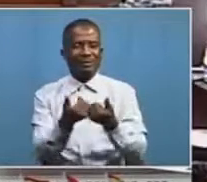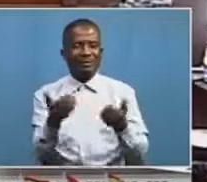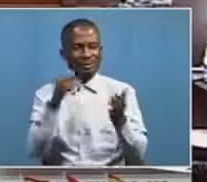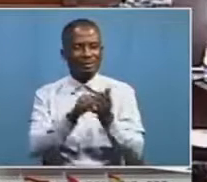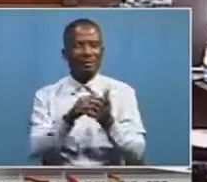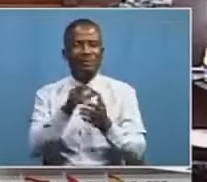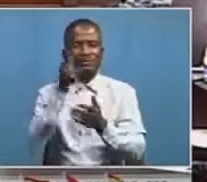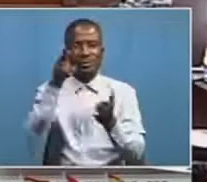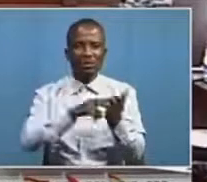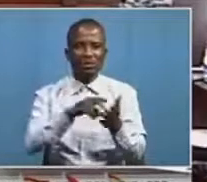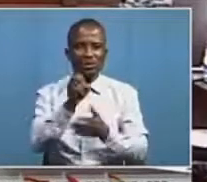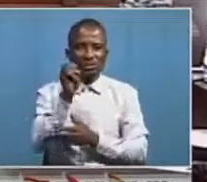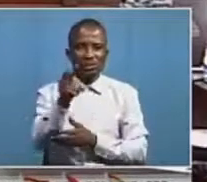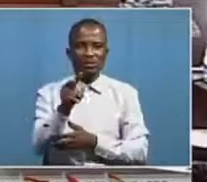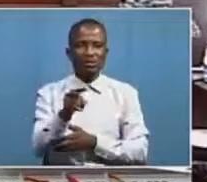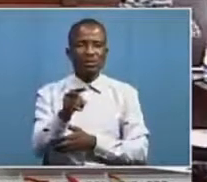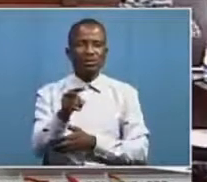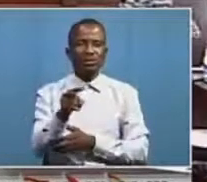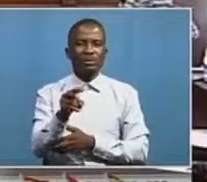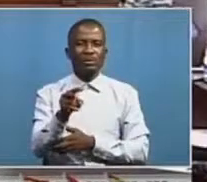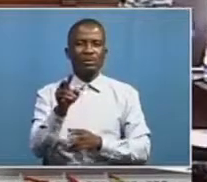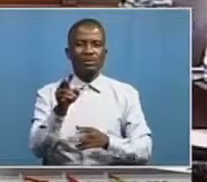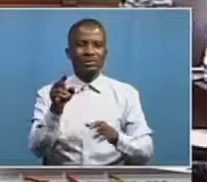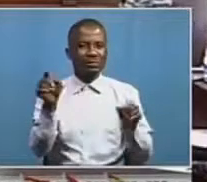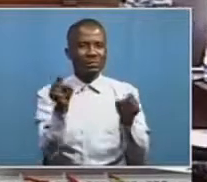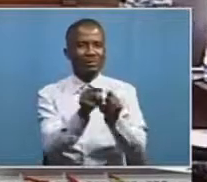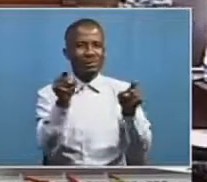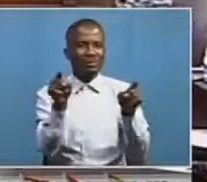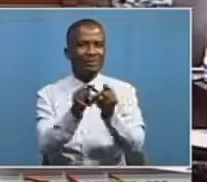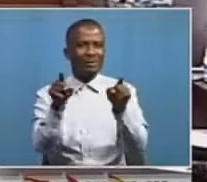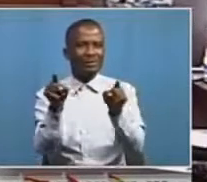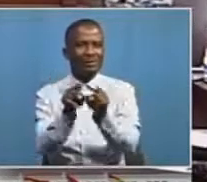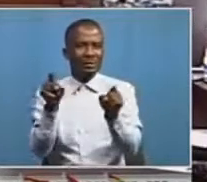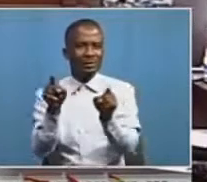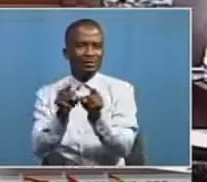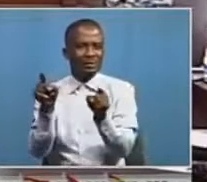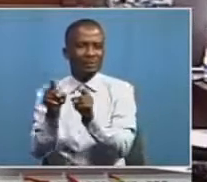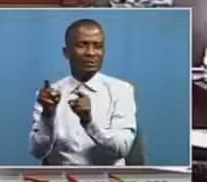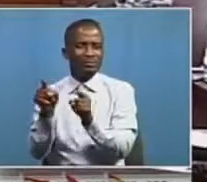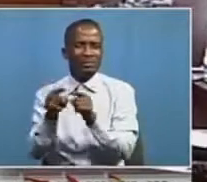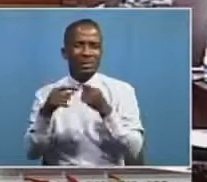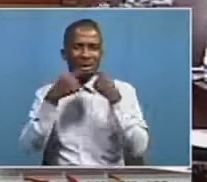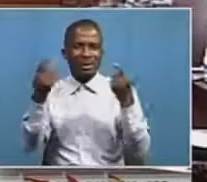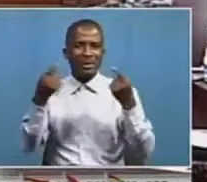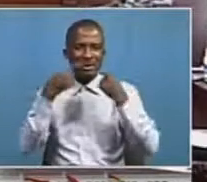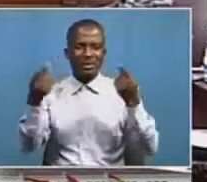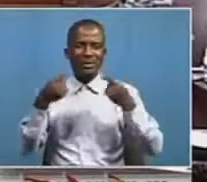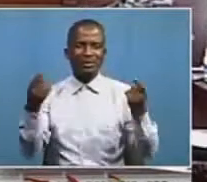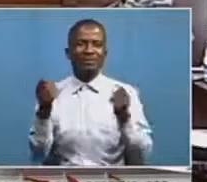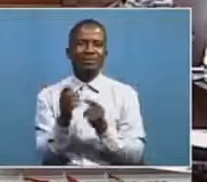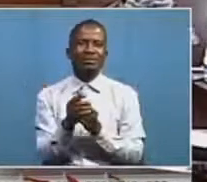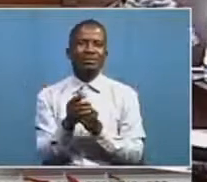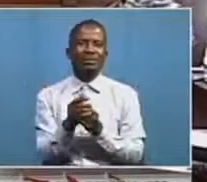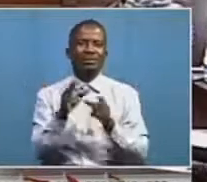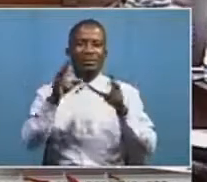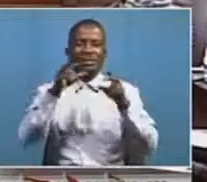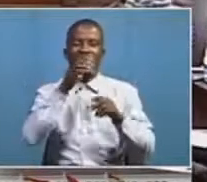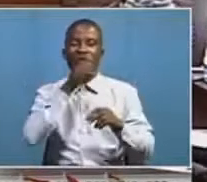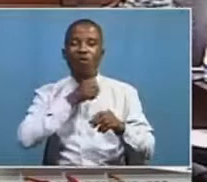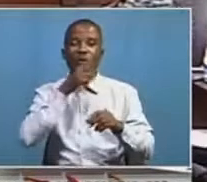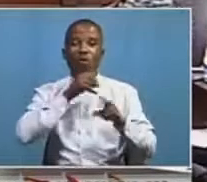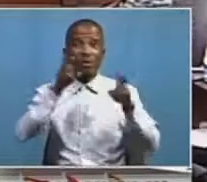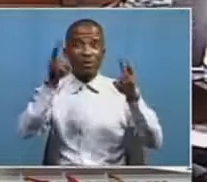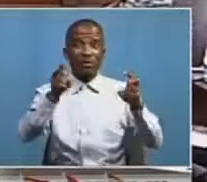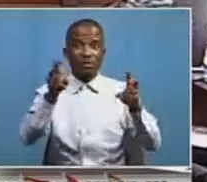2012, SCC 55. Biseji versus Museveni, Yoweri Kaguta, and the Electoral Commission of Uganda,